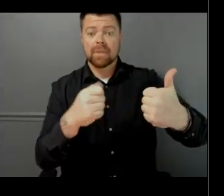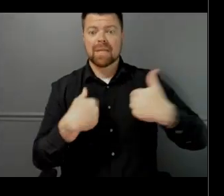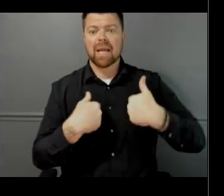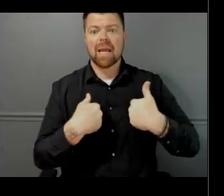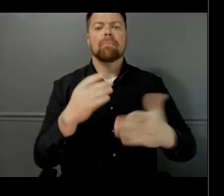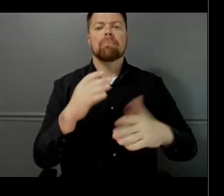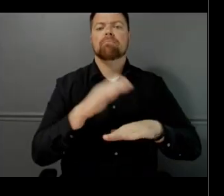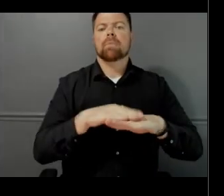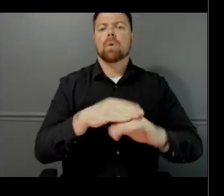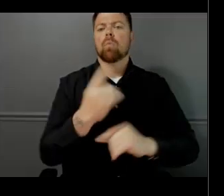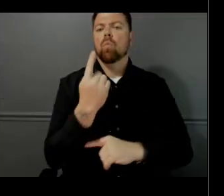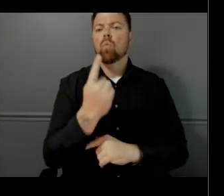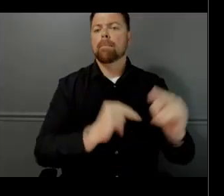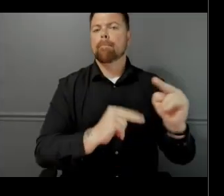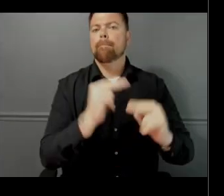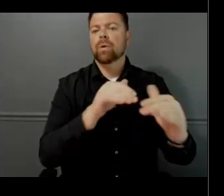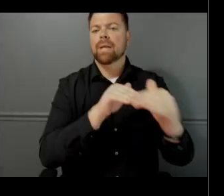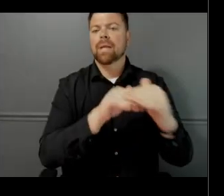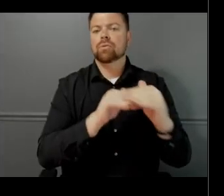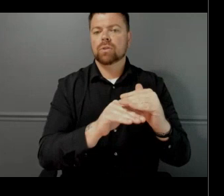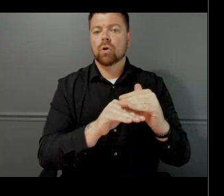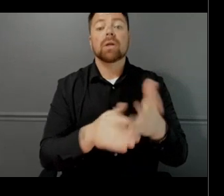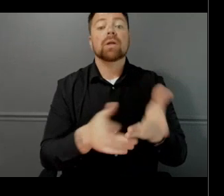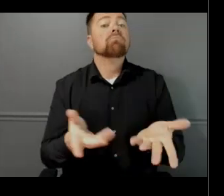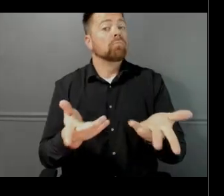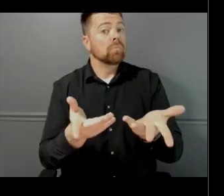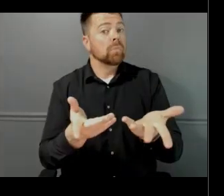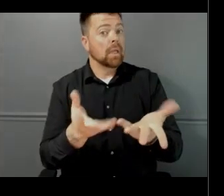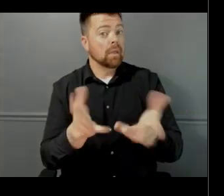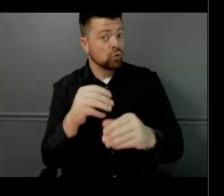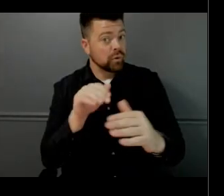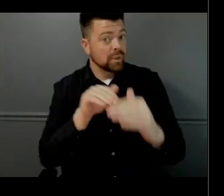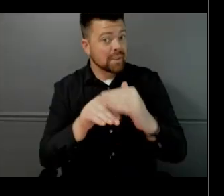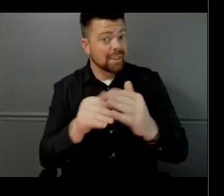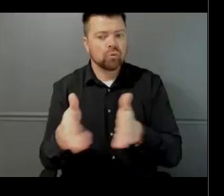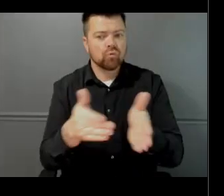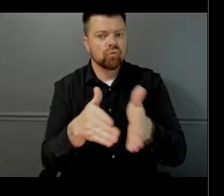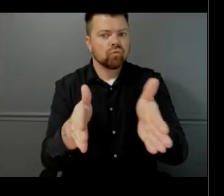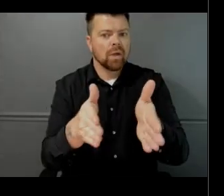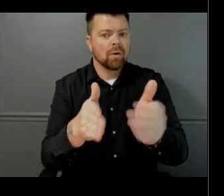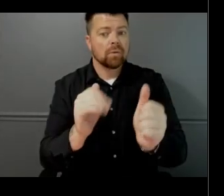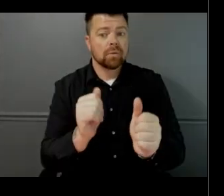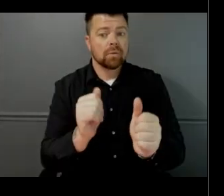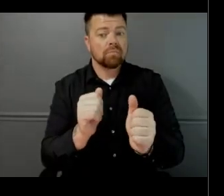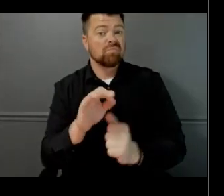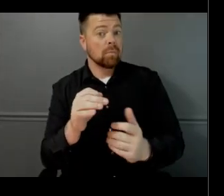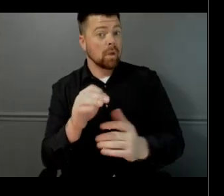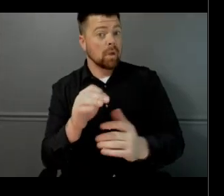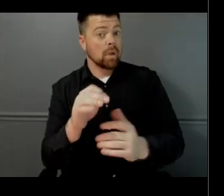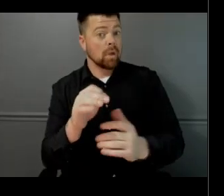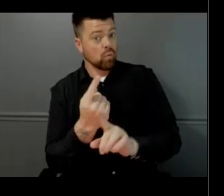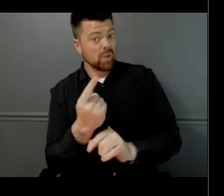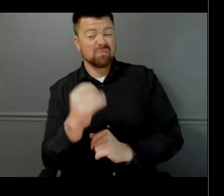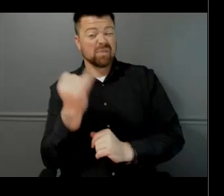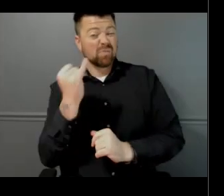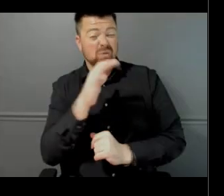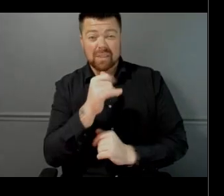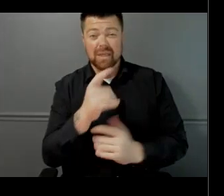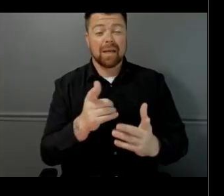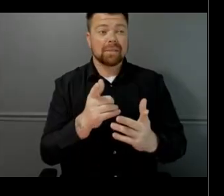least one building entrance on an accessible route unless it is impractical